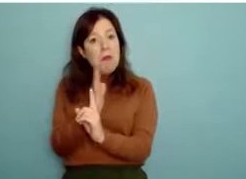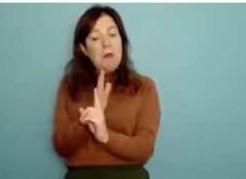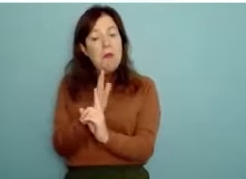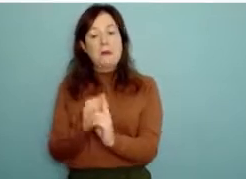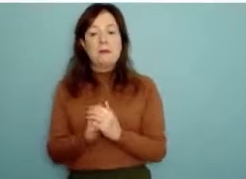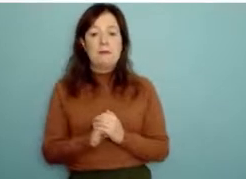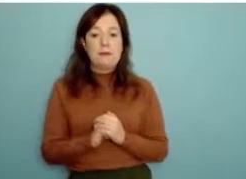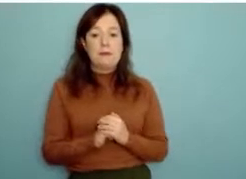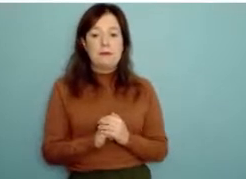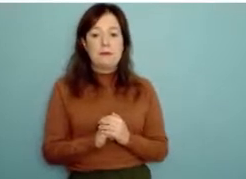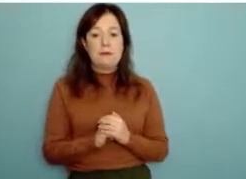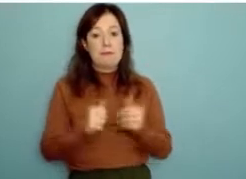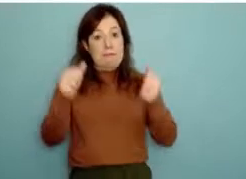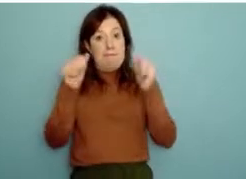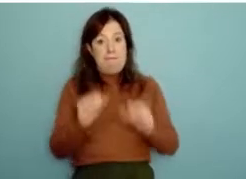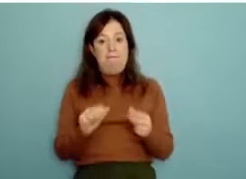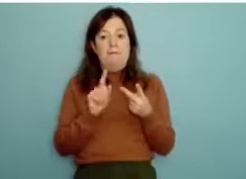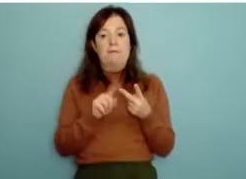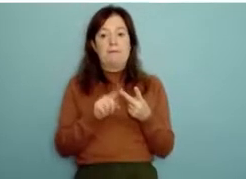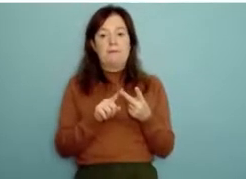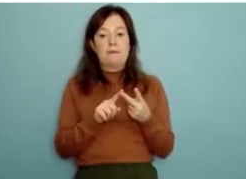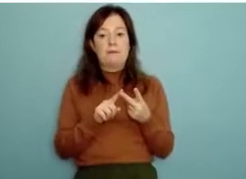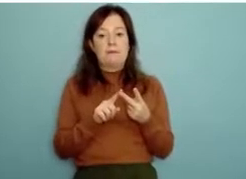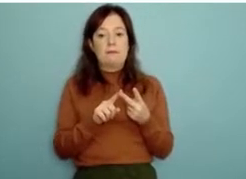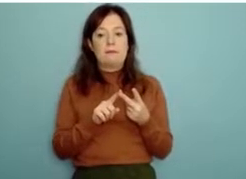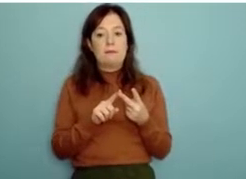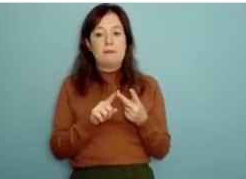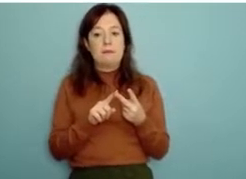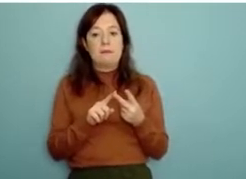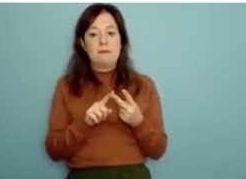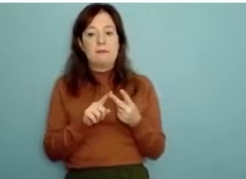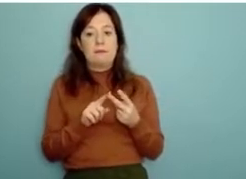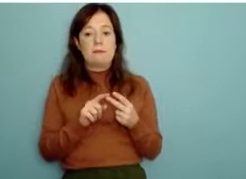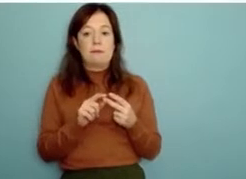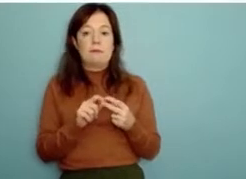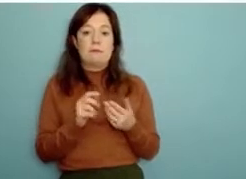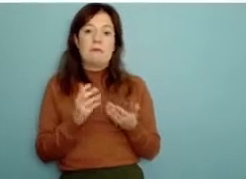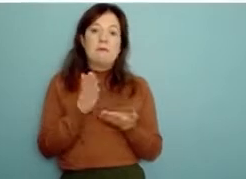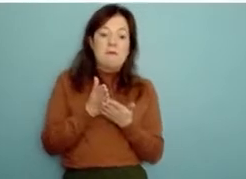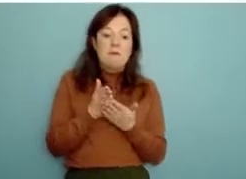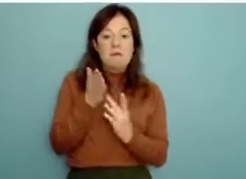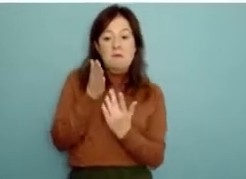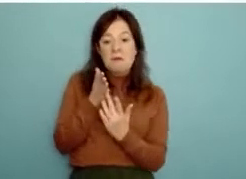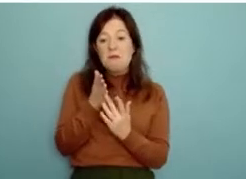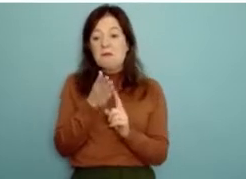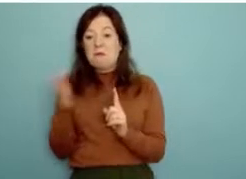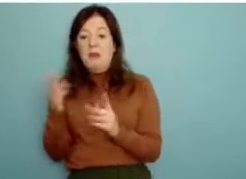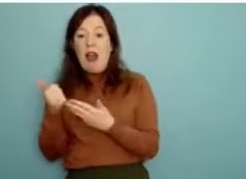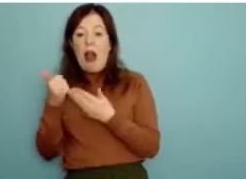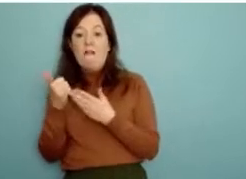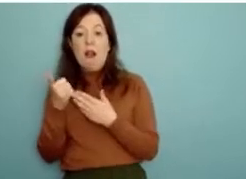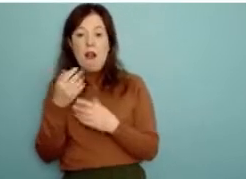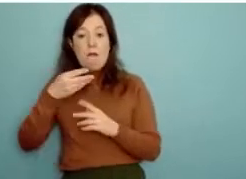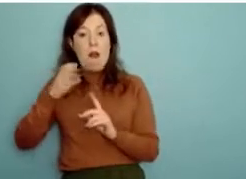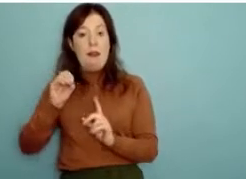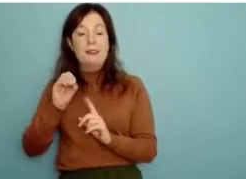majority, over 90% of people, rated outcome measurement as either neutral or helpful. I think 72% of the group